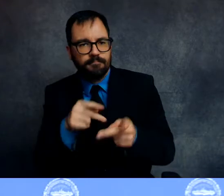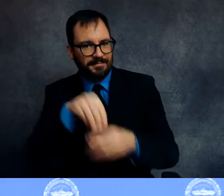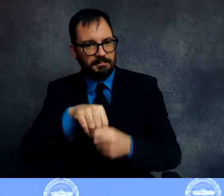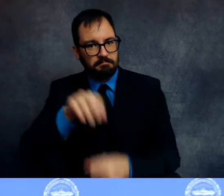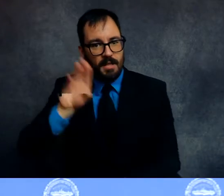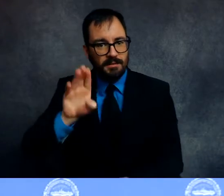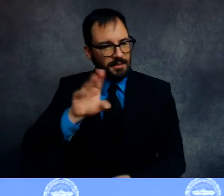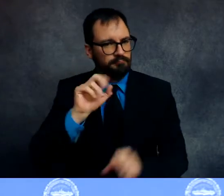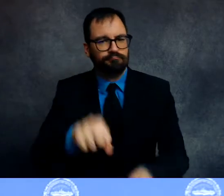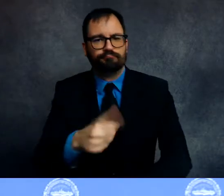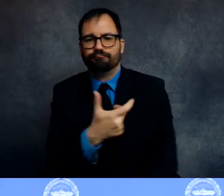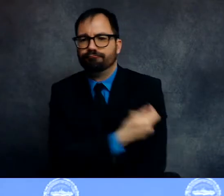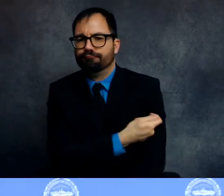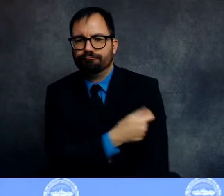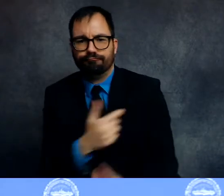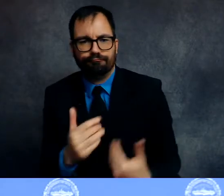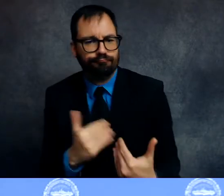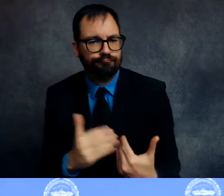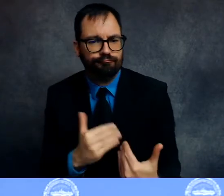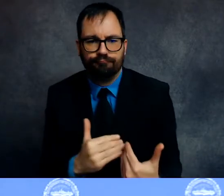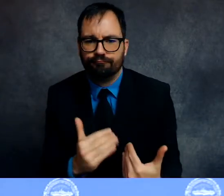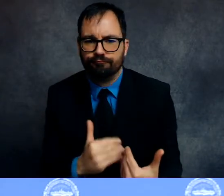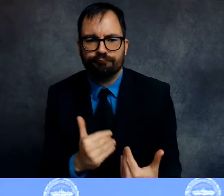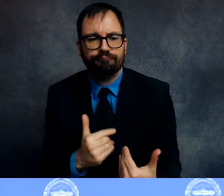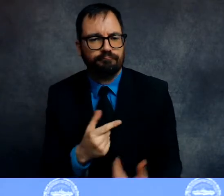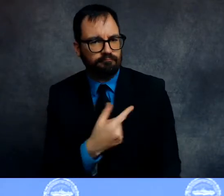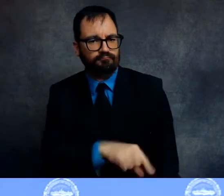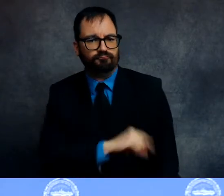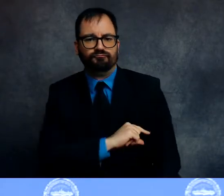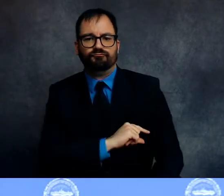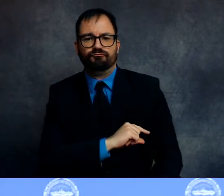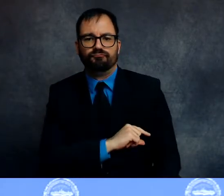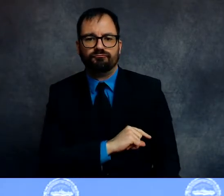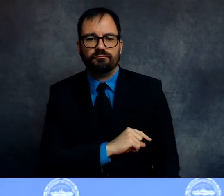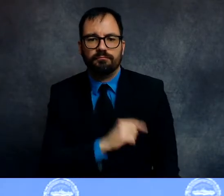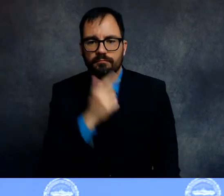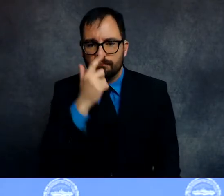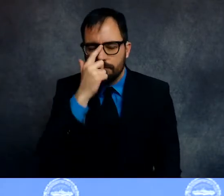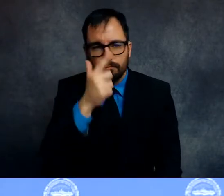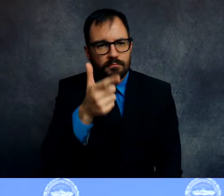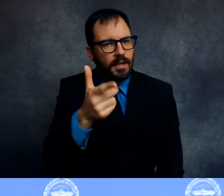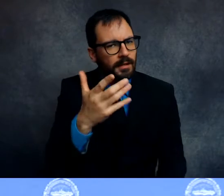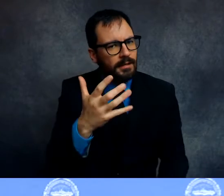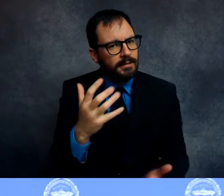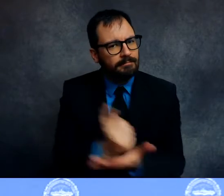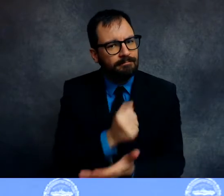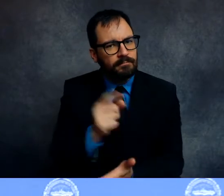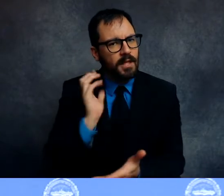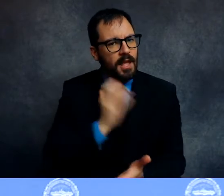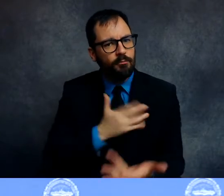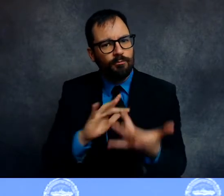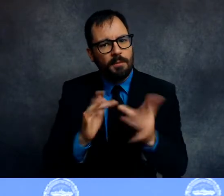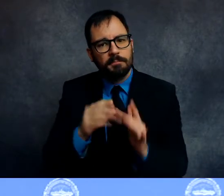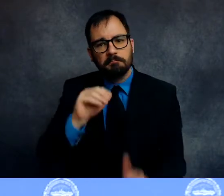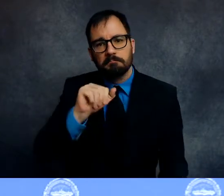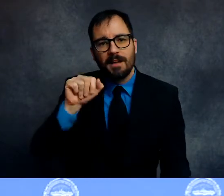Boston. For a full schedule of vaccine eligibility, we're asking you to